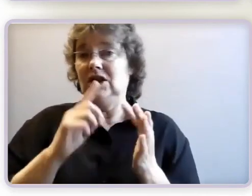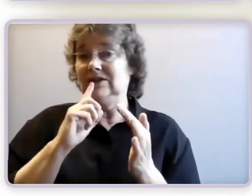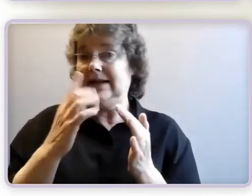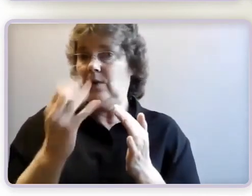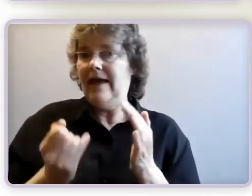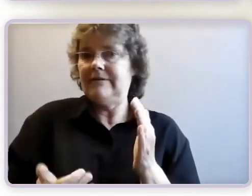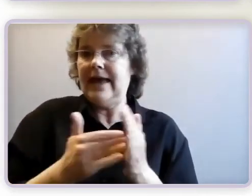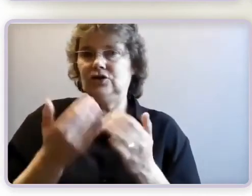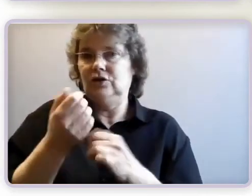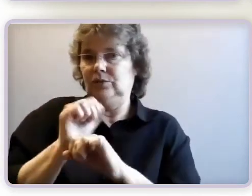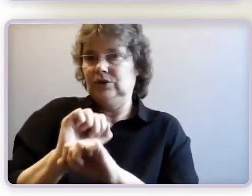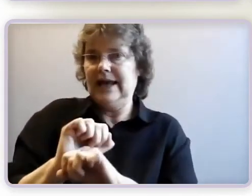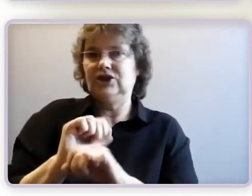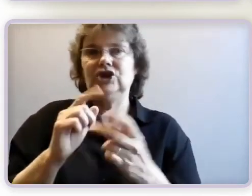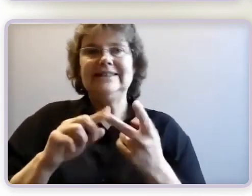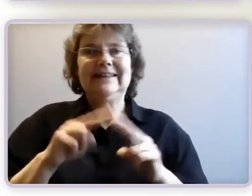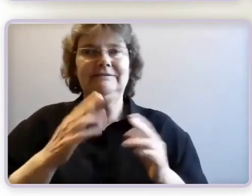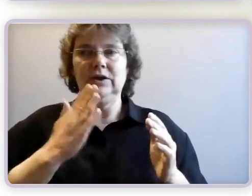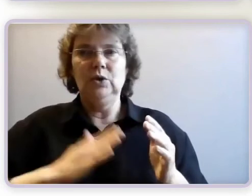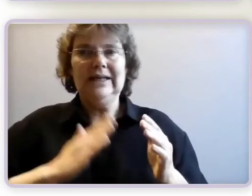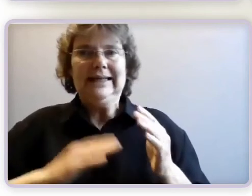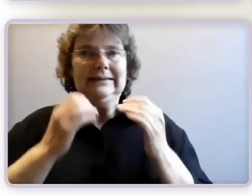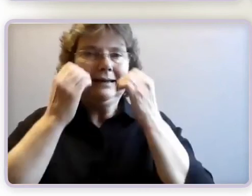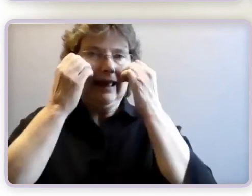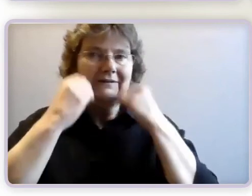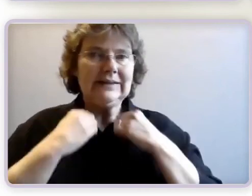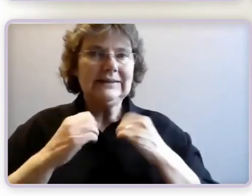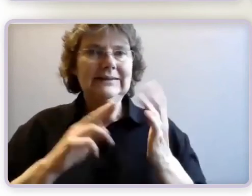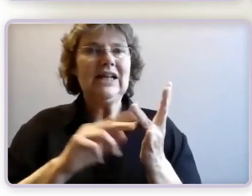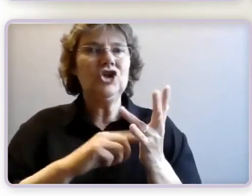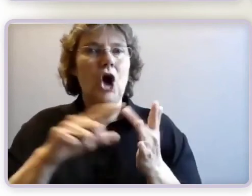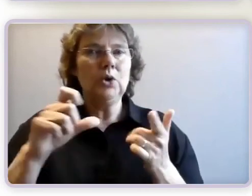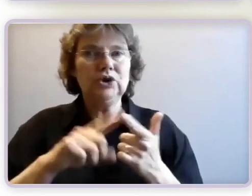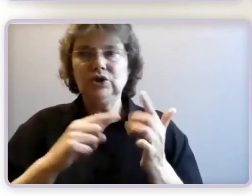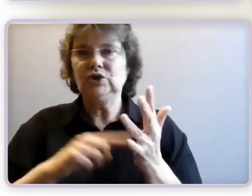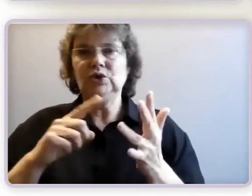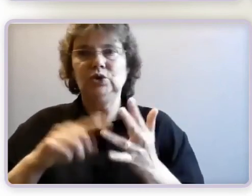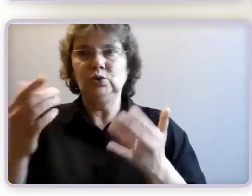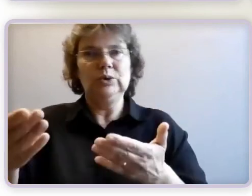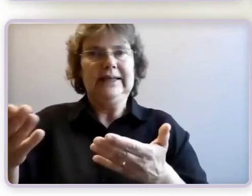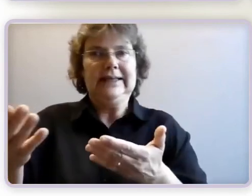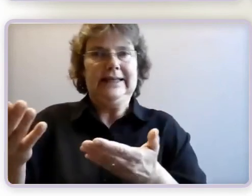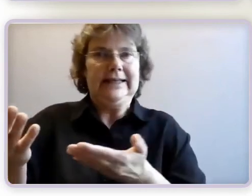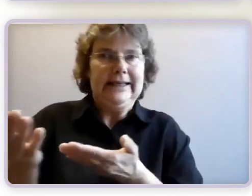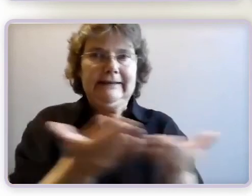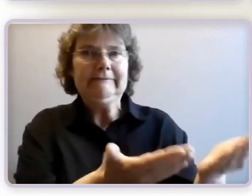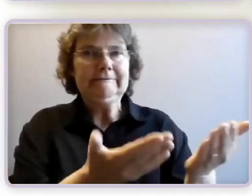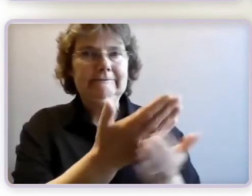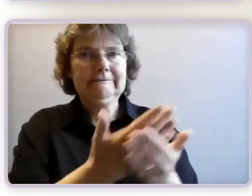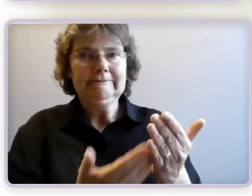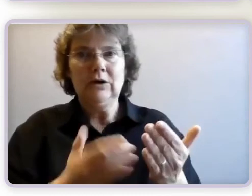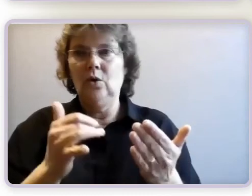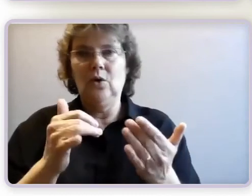evidence route, a notice to produce or summons. So there's actually some